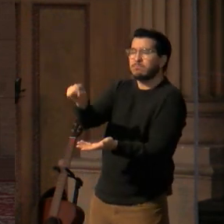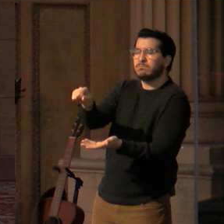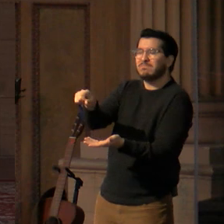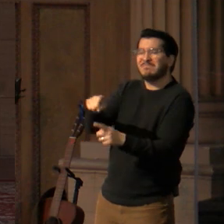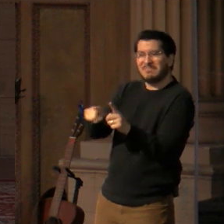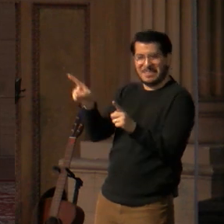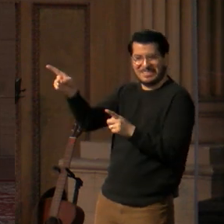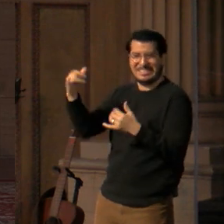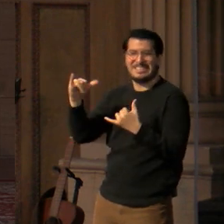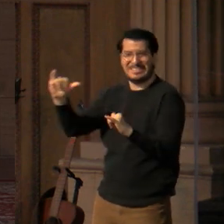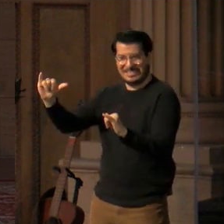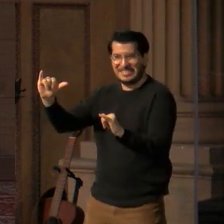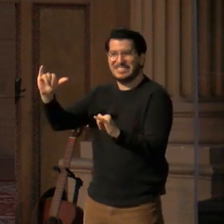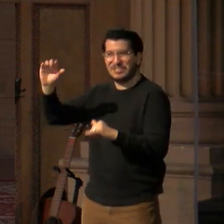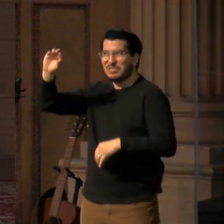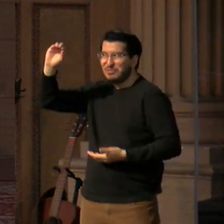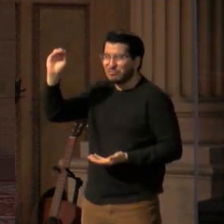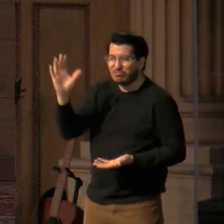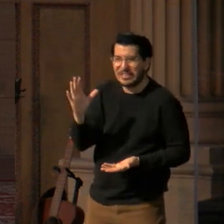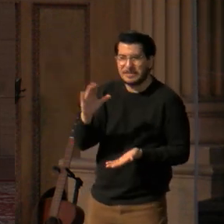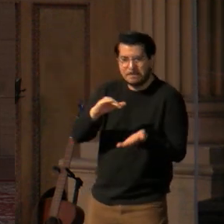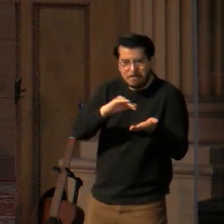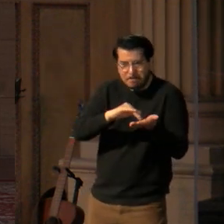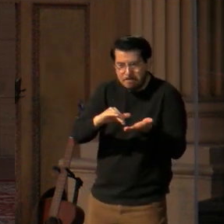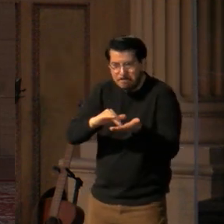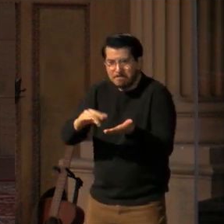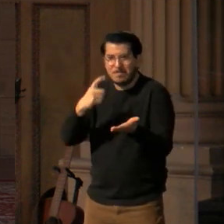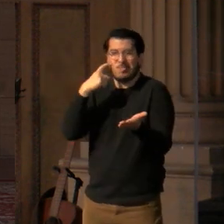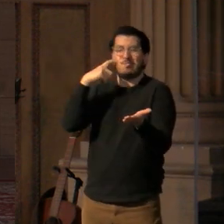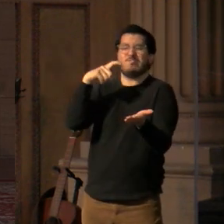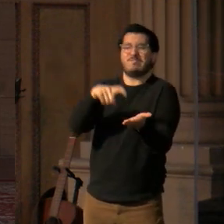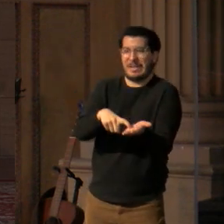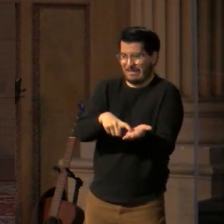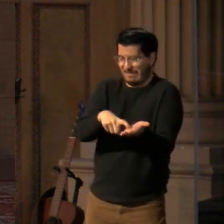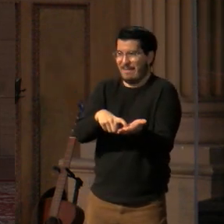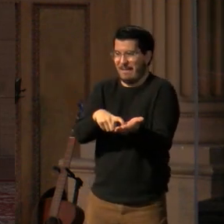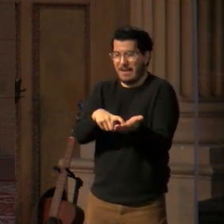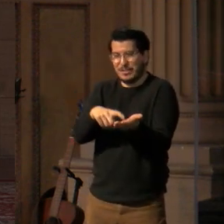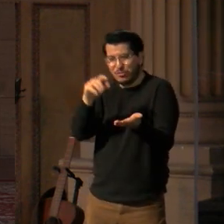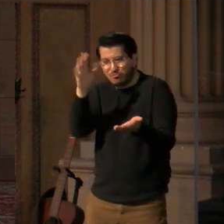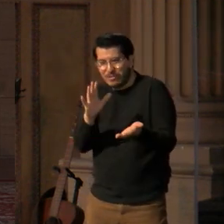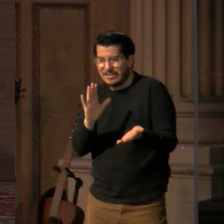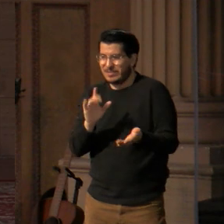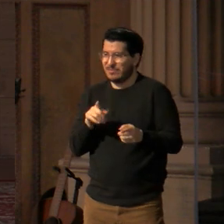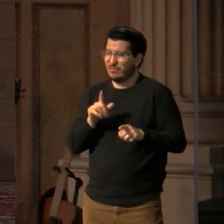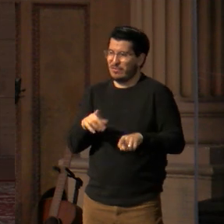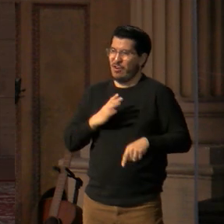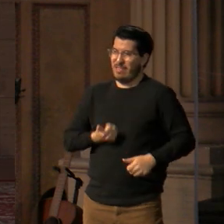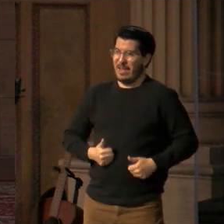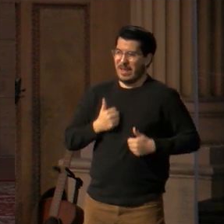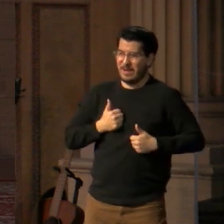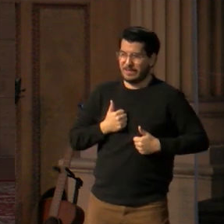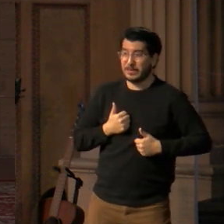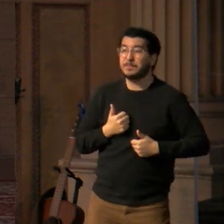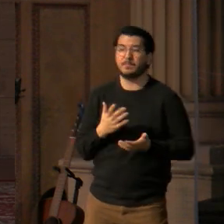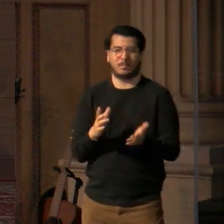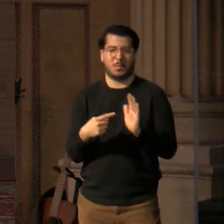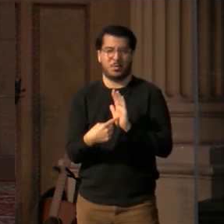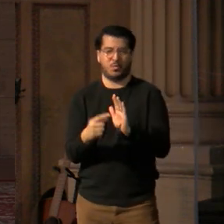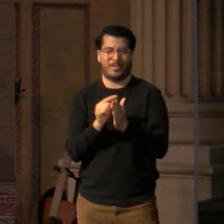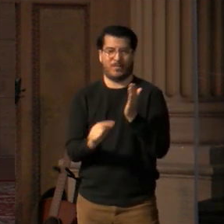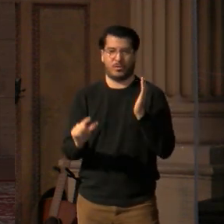gracious and points out the evidence of his grace in our lives as he judges. In fact, let me show you this. This is 1 Corinthians 4 verses 3 through 5.